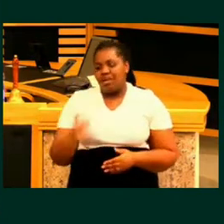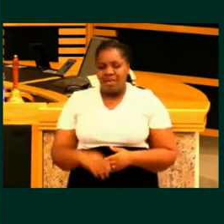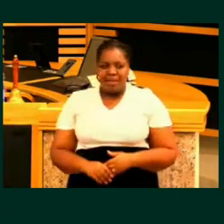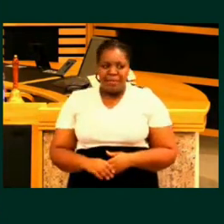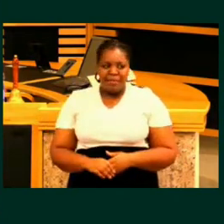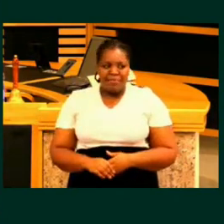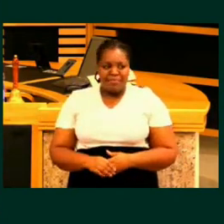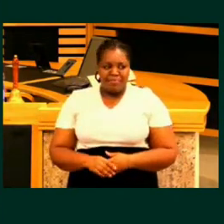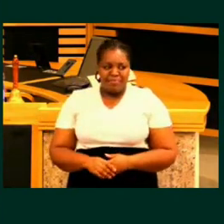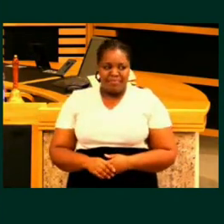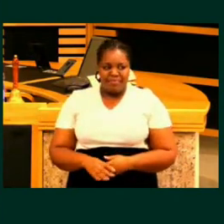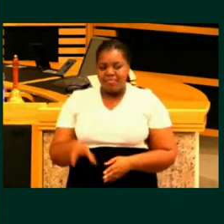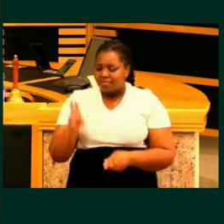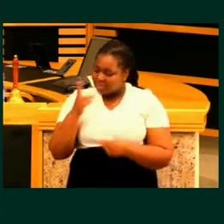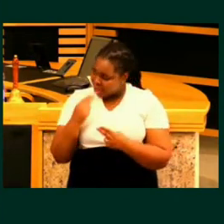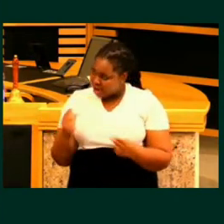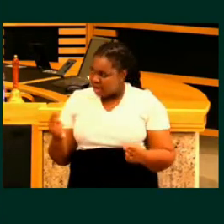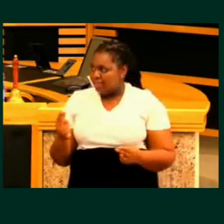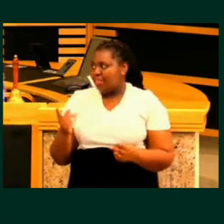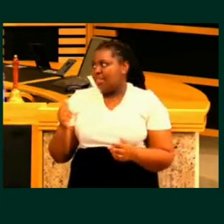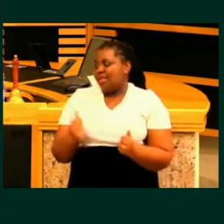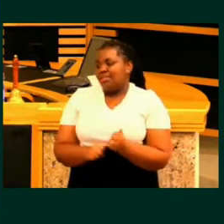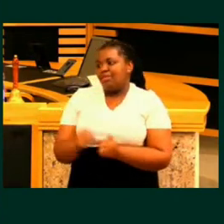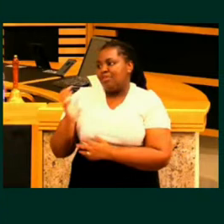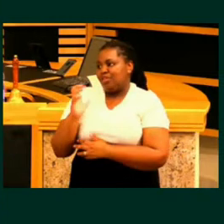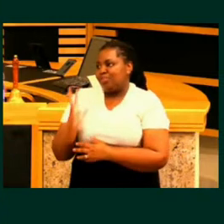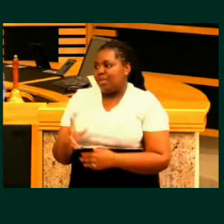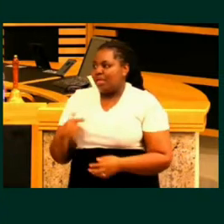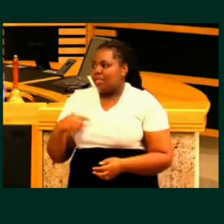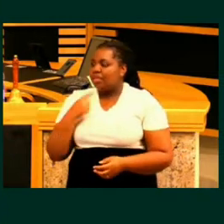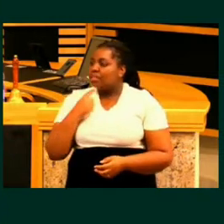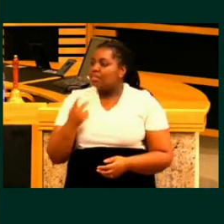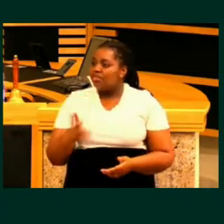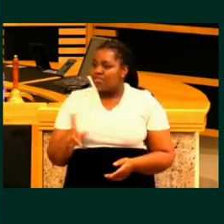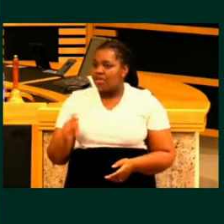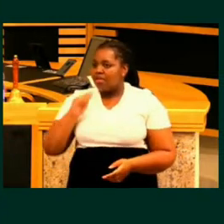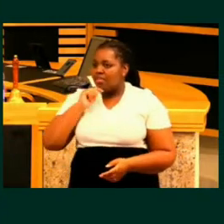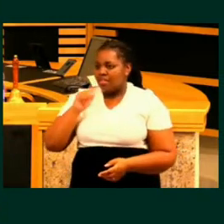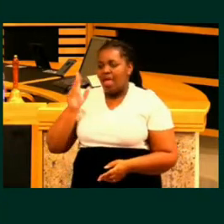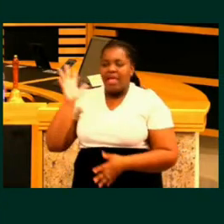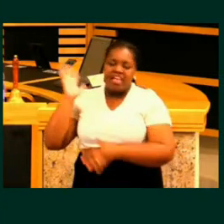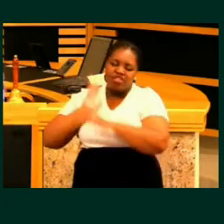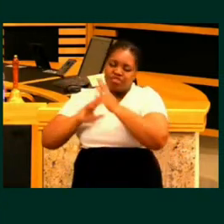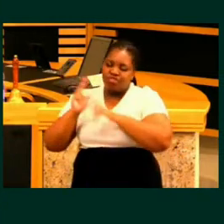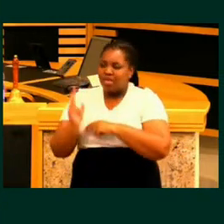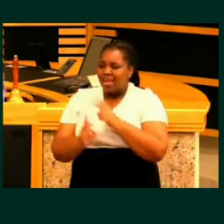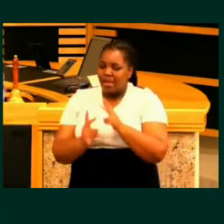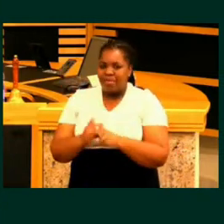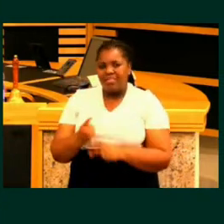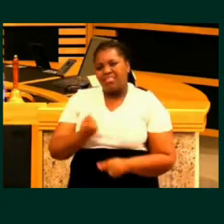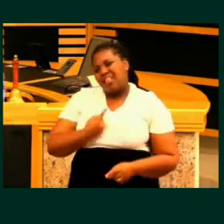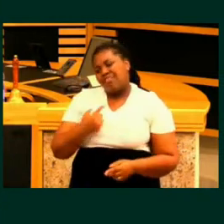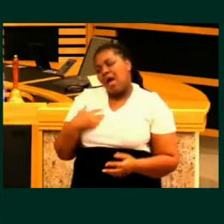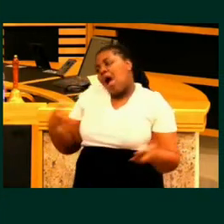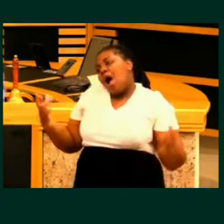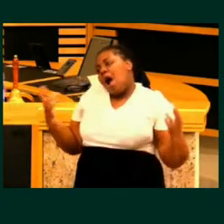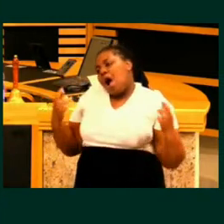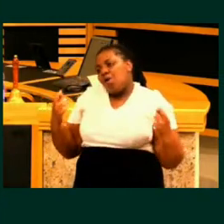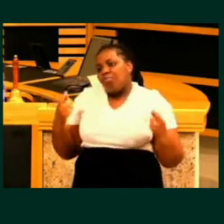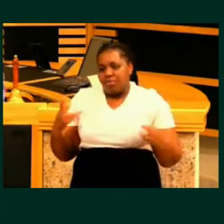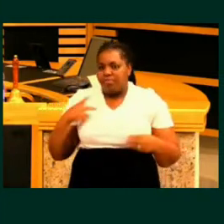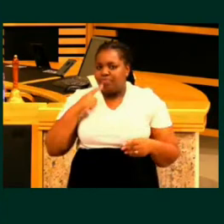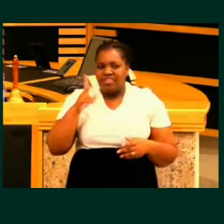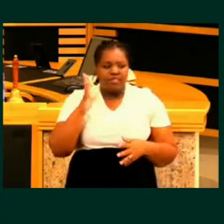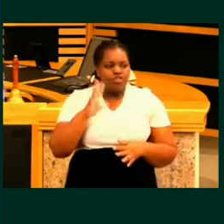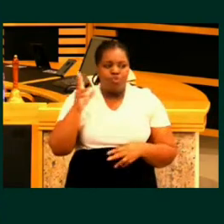afternoon honorable Deputy speaker they say that history repeats itself but I'm really hoping that history